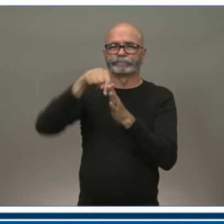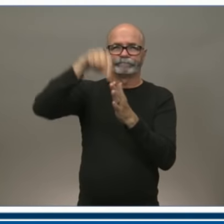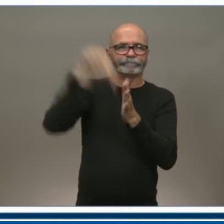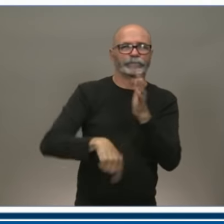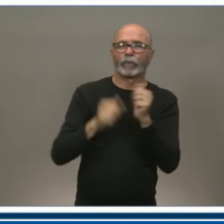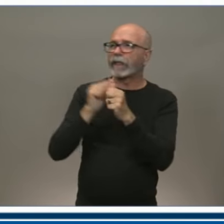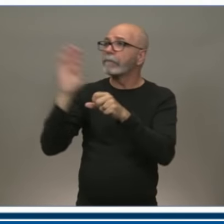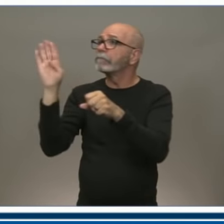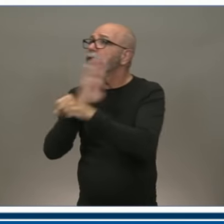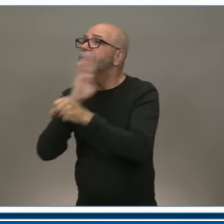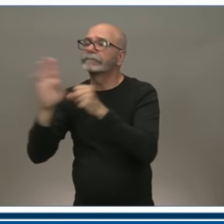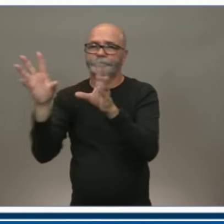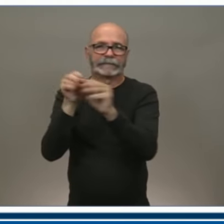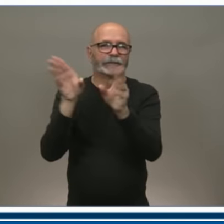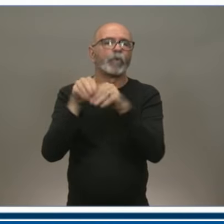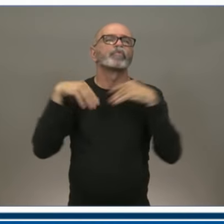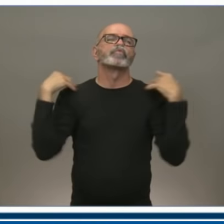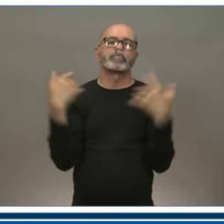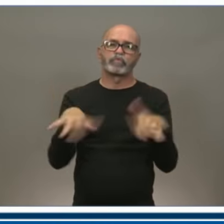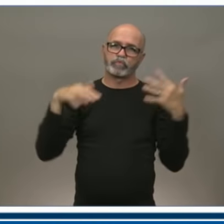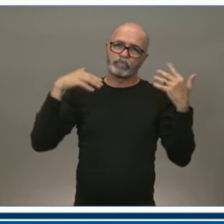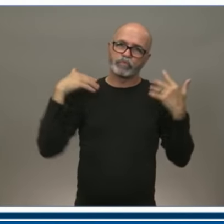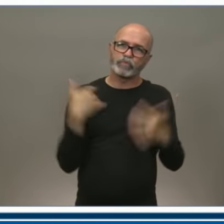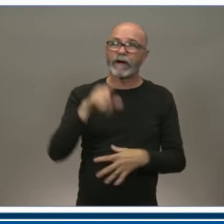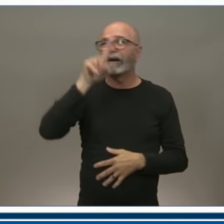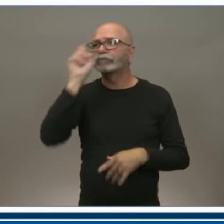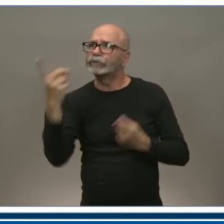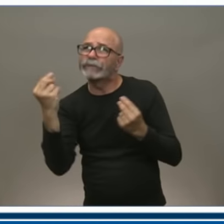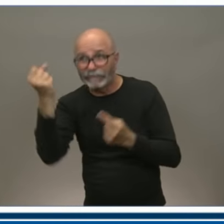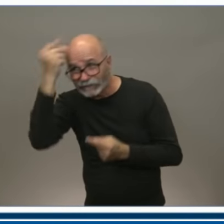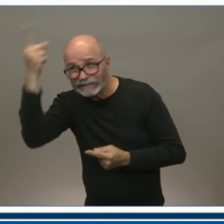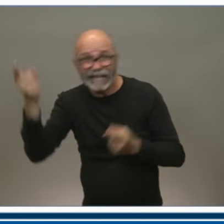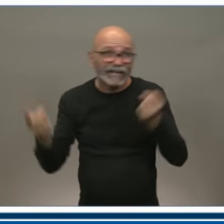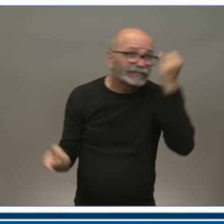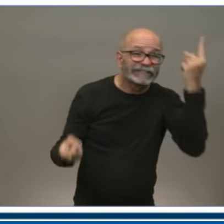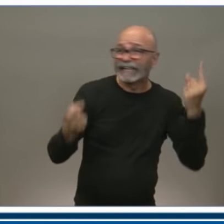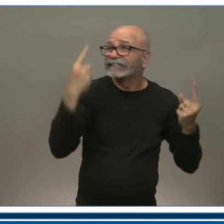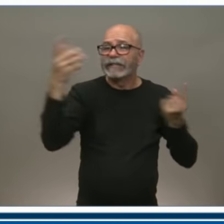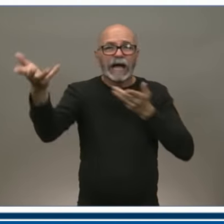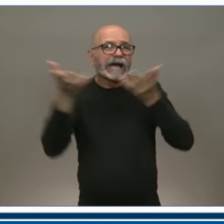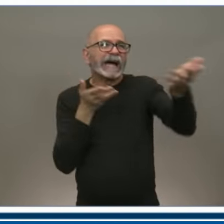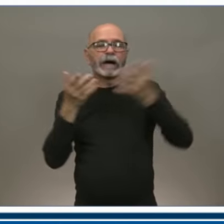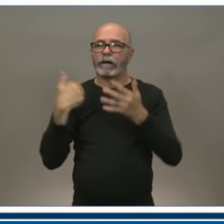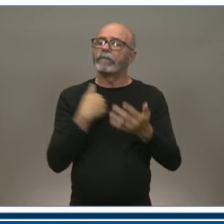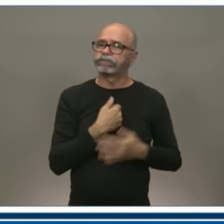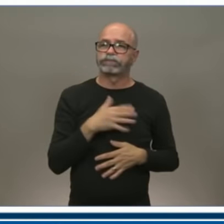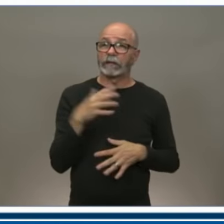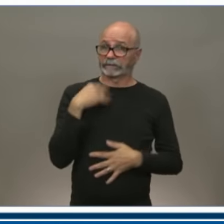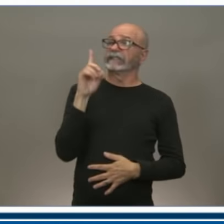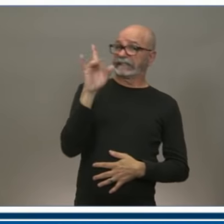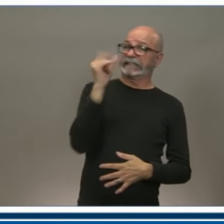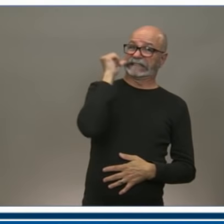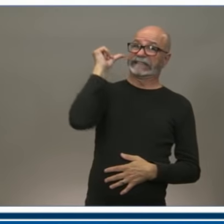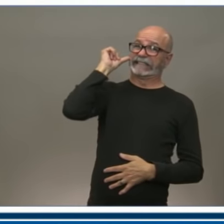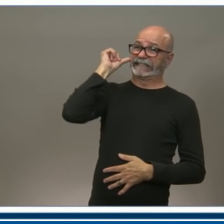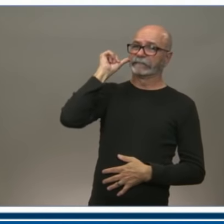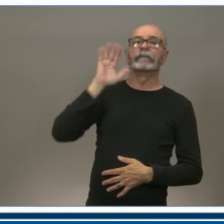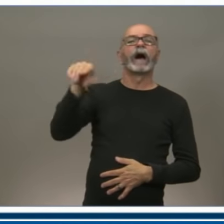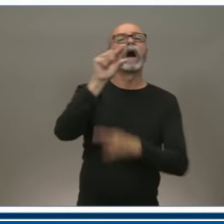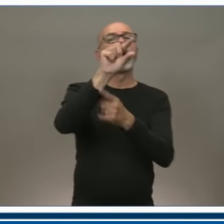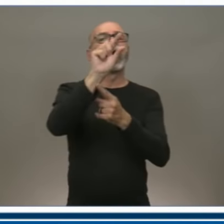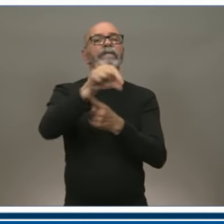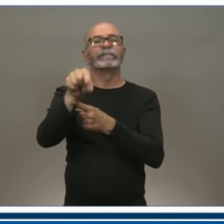answer questions. We have already, I was on a discussion yesterday about are the government enforcement folks about putting